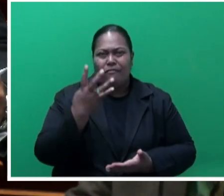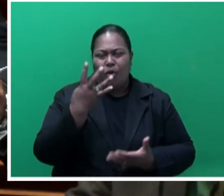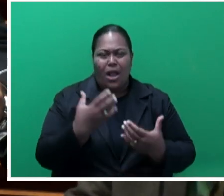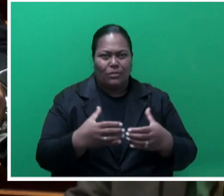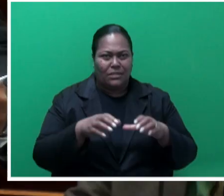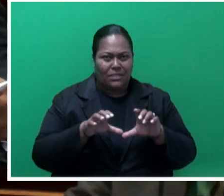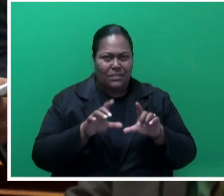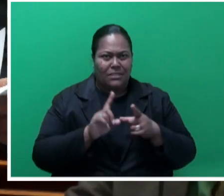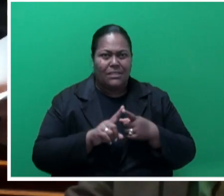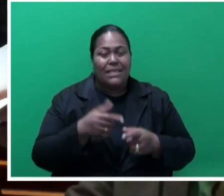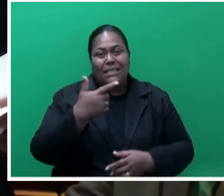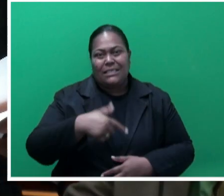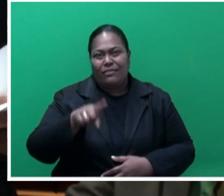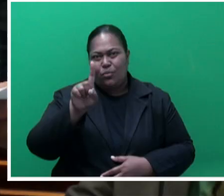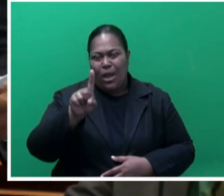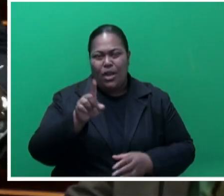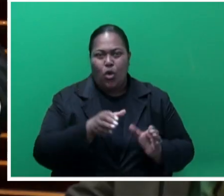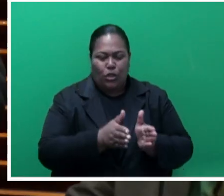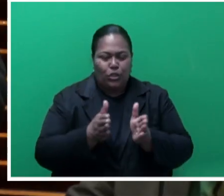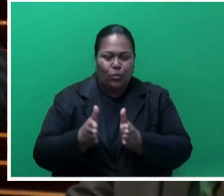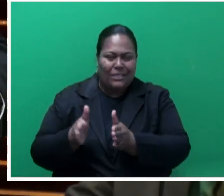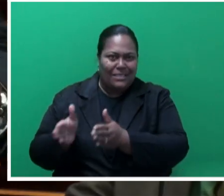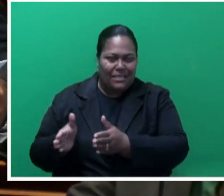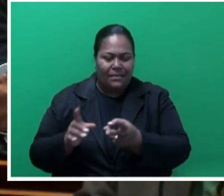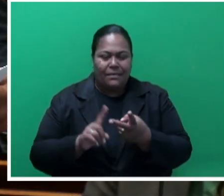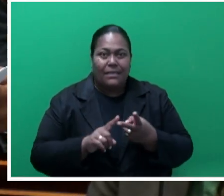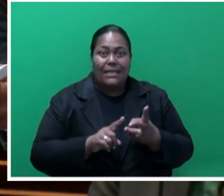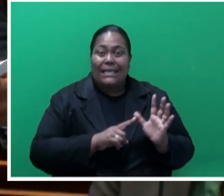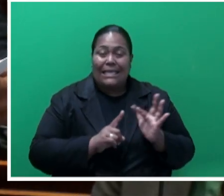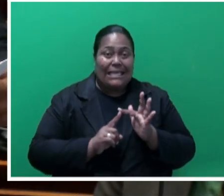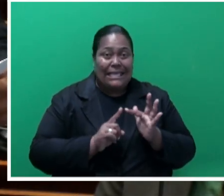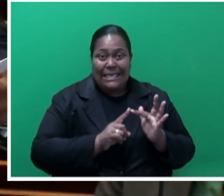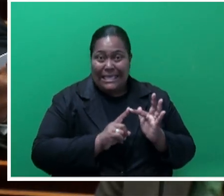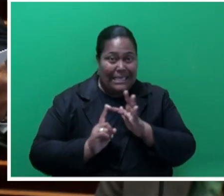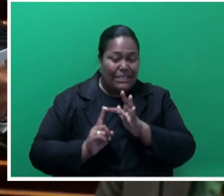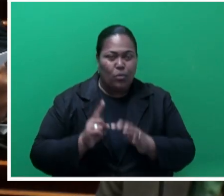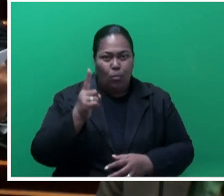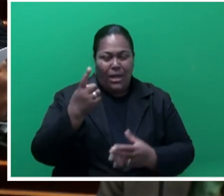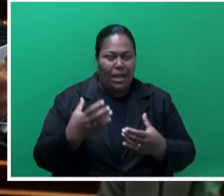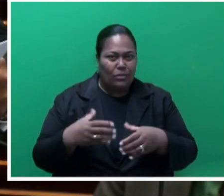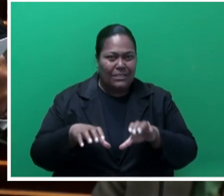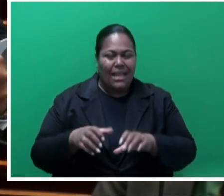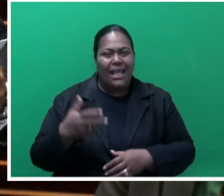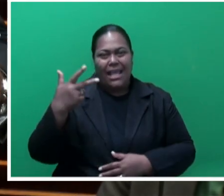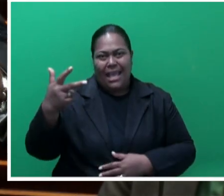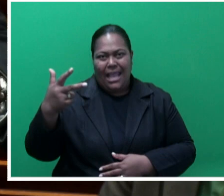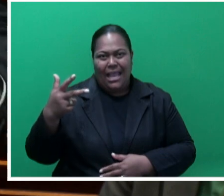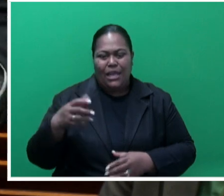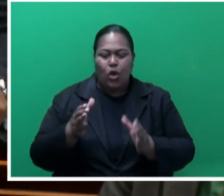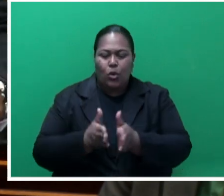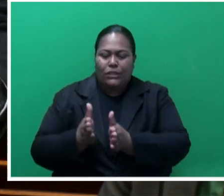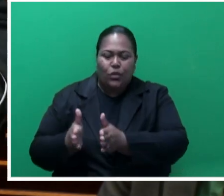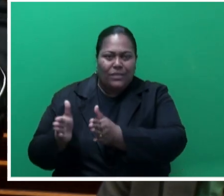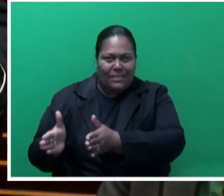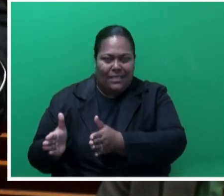councils with 71 constituencies. The Eastern Division is 1 council with 8